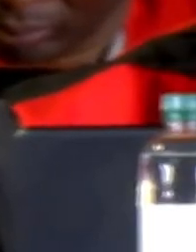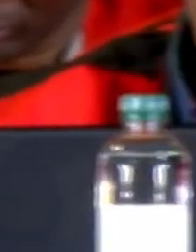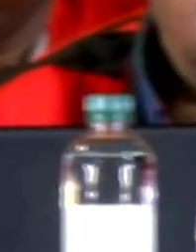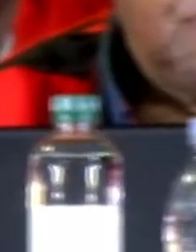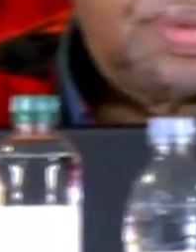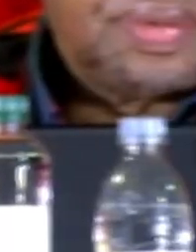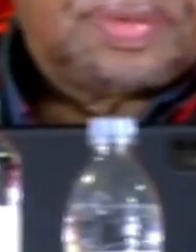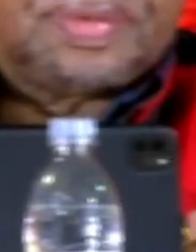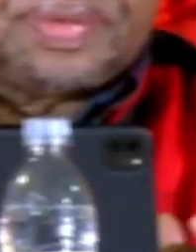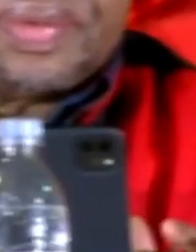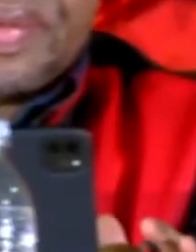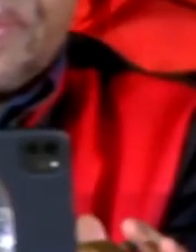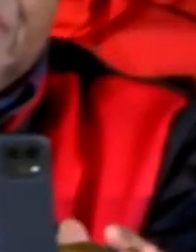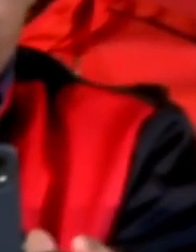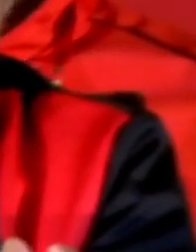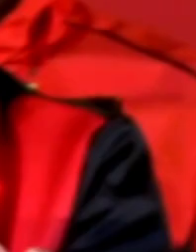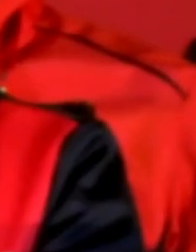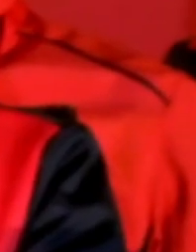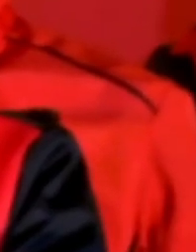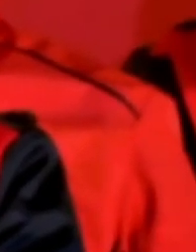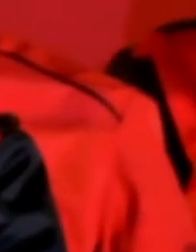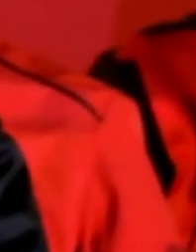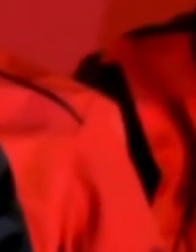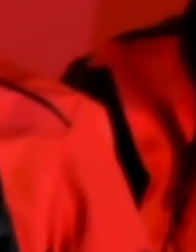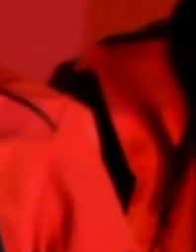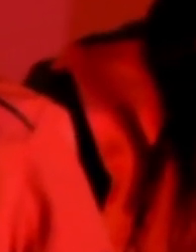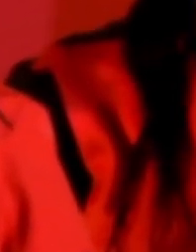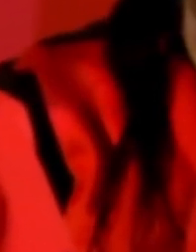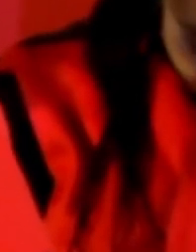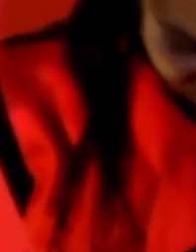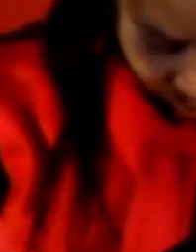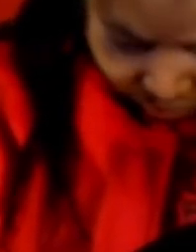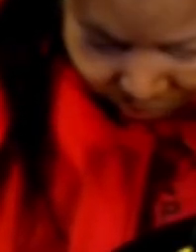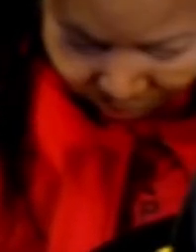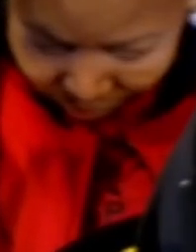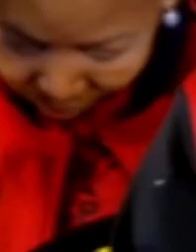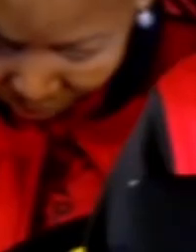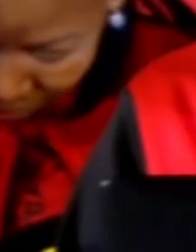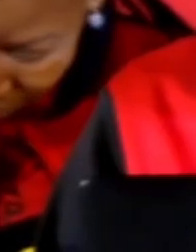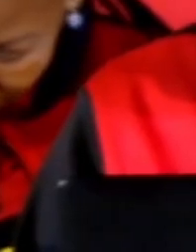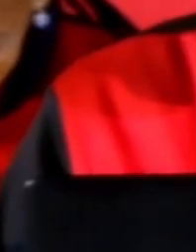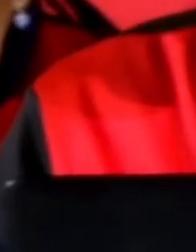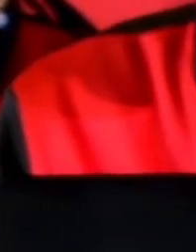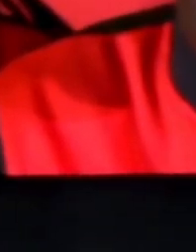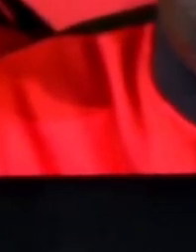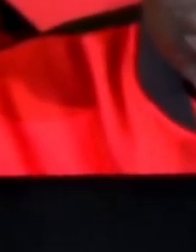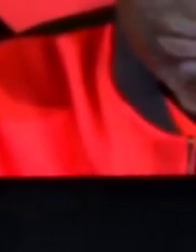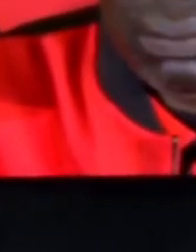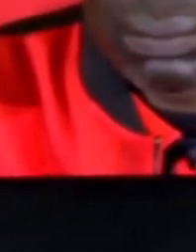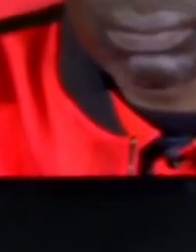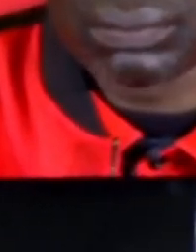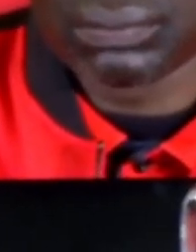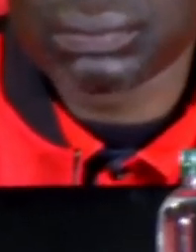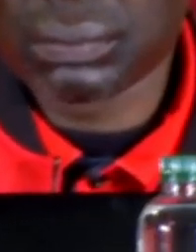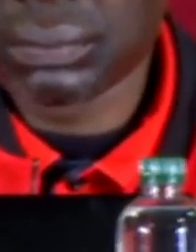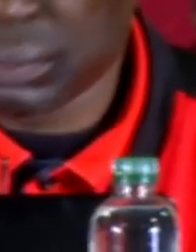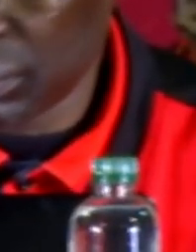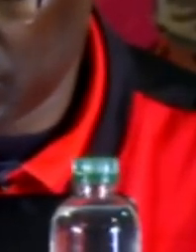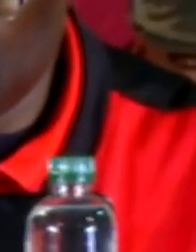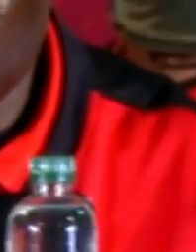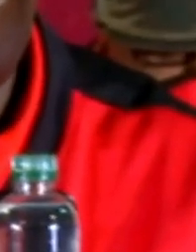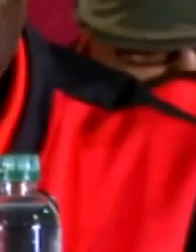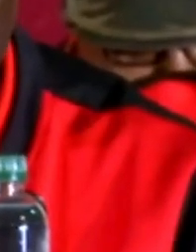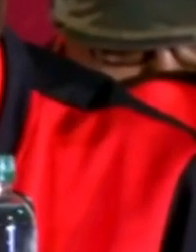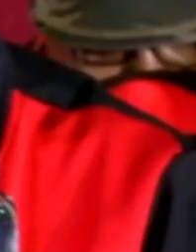They did so with the collapse of the socialist bloc across the world in 1990. Yet the party has survived against